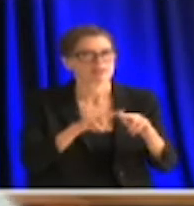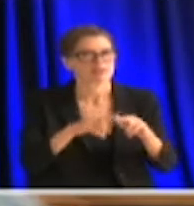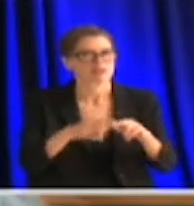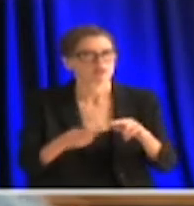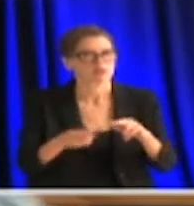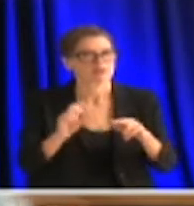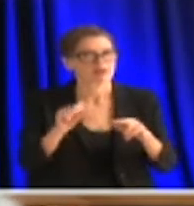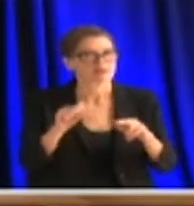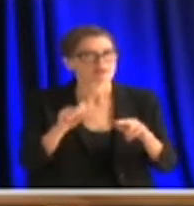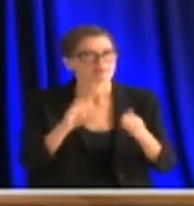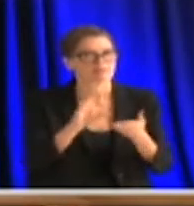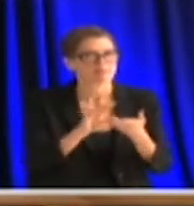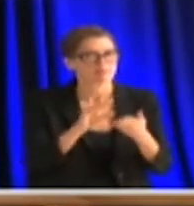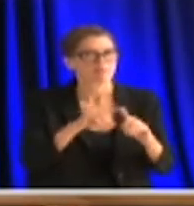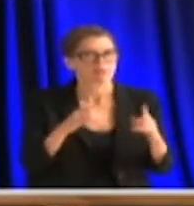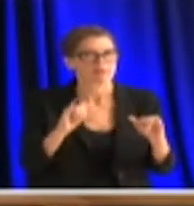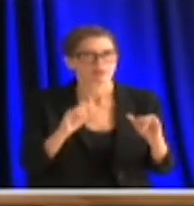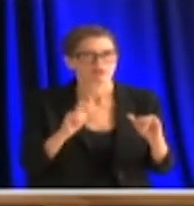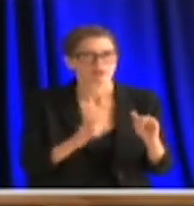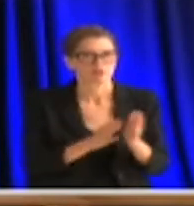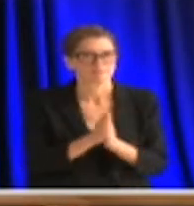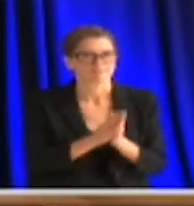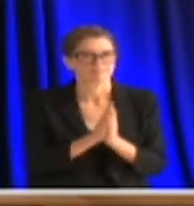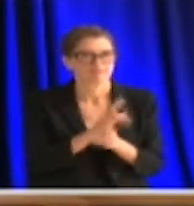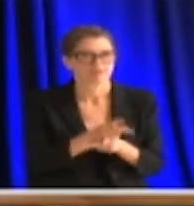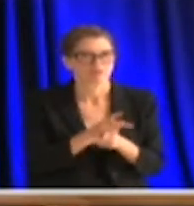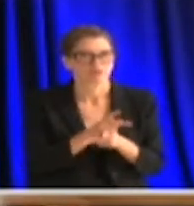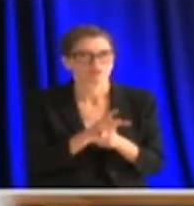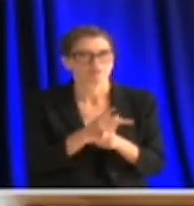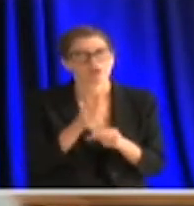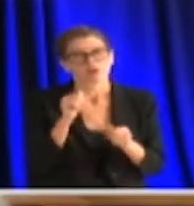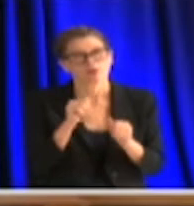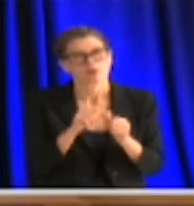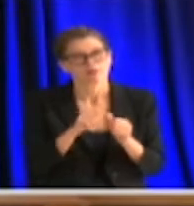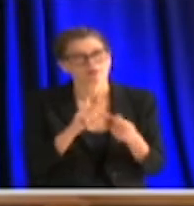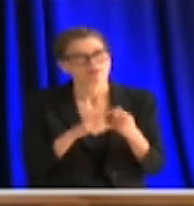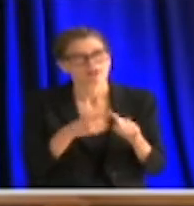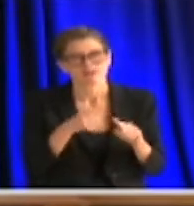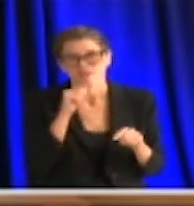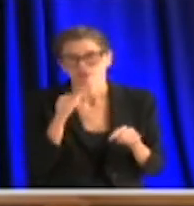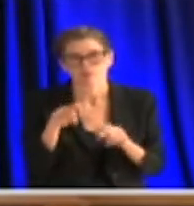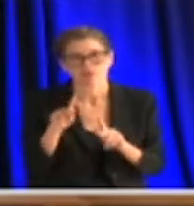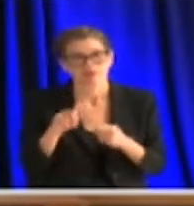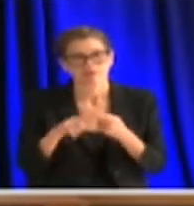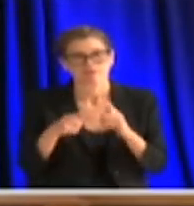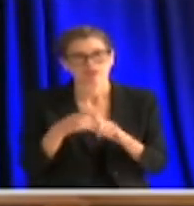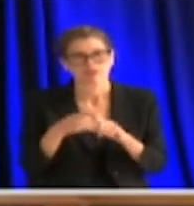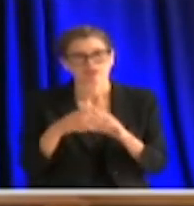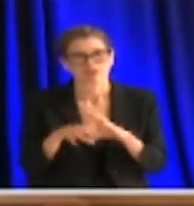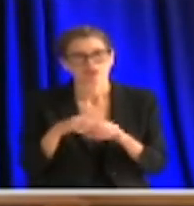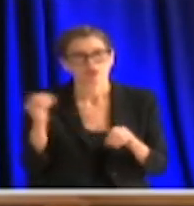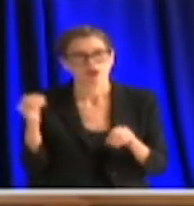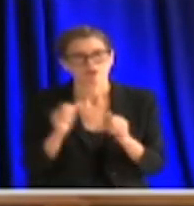to remain diligent. Remember, friends, don't let friends go out without wearing